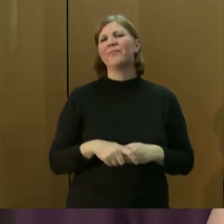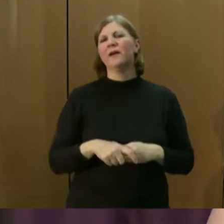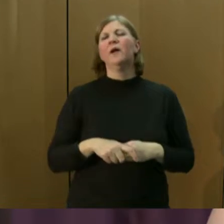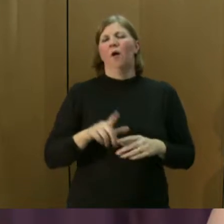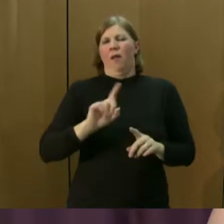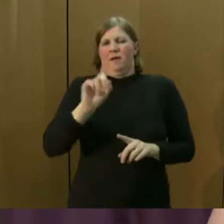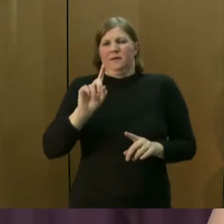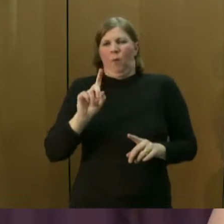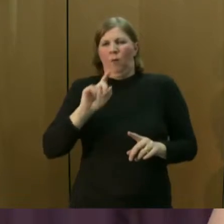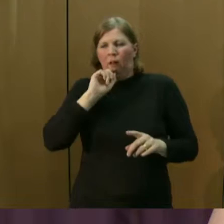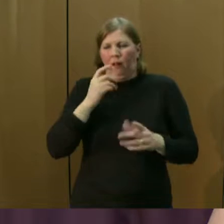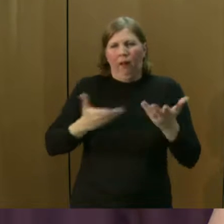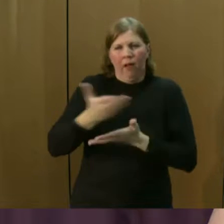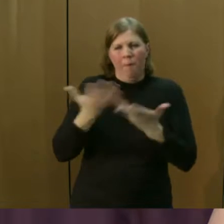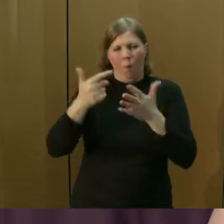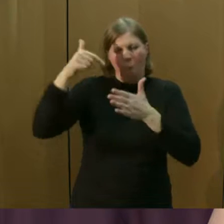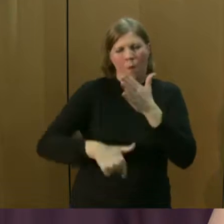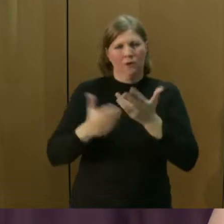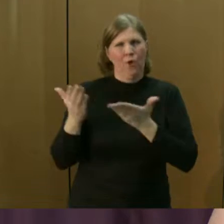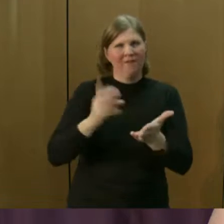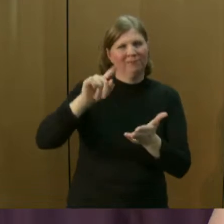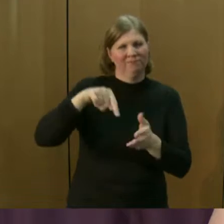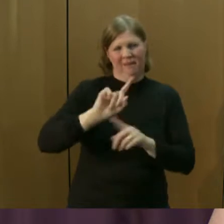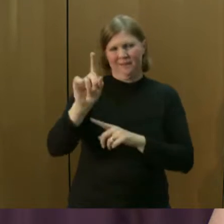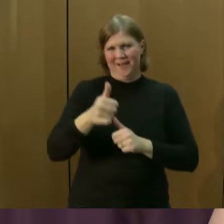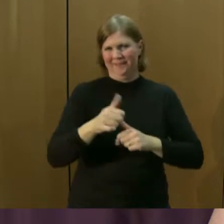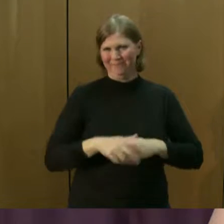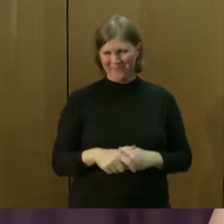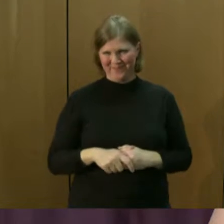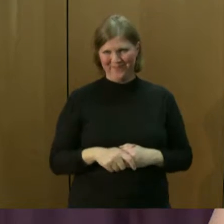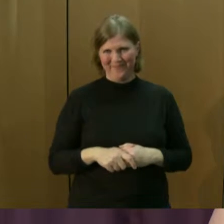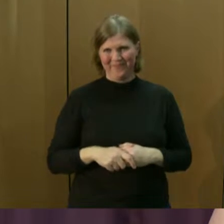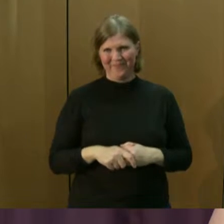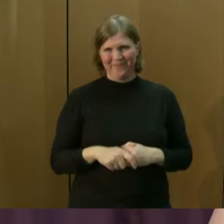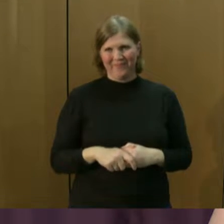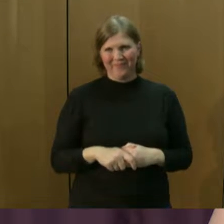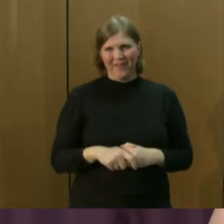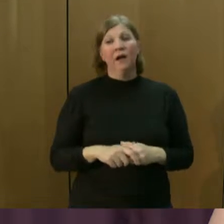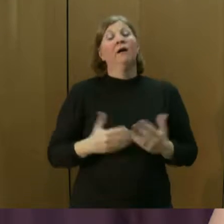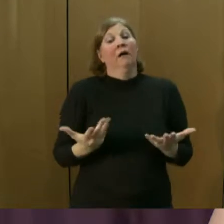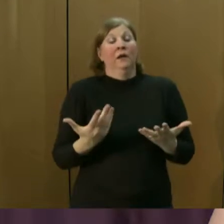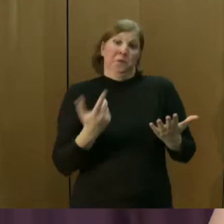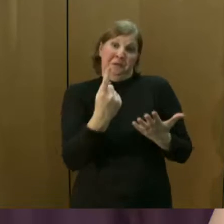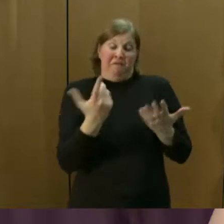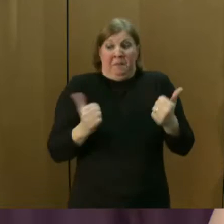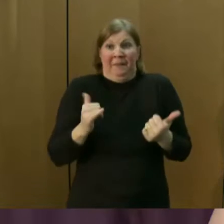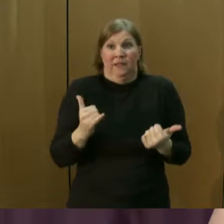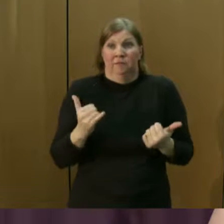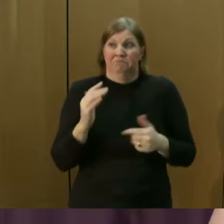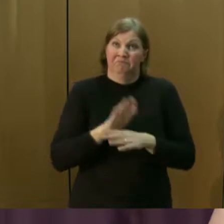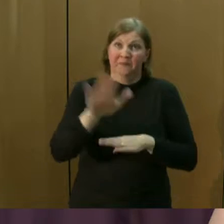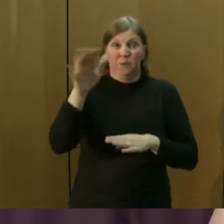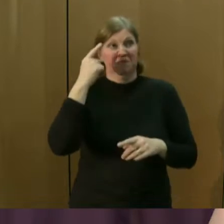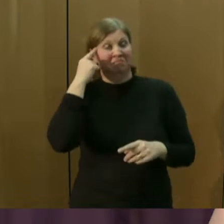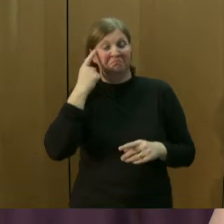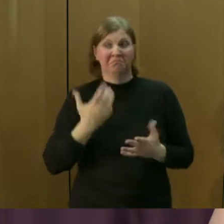Another point is if you're coming from another country, if you're an international visitor to the Fringe, it's worth bearing in mind that we